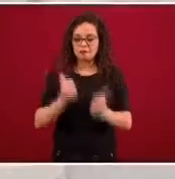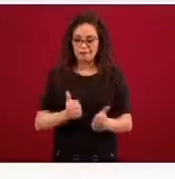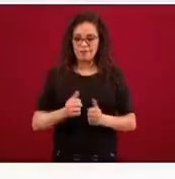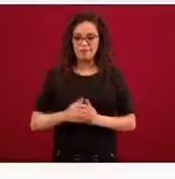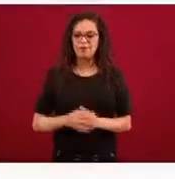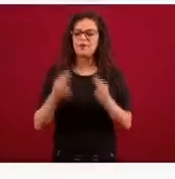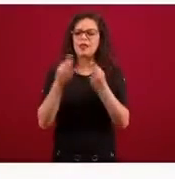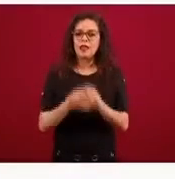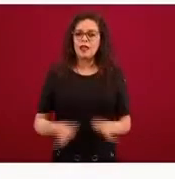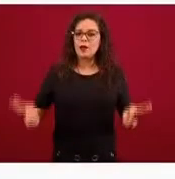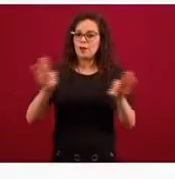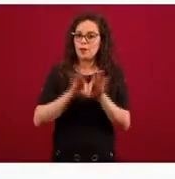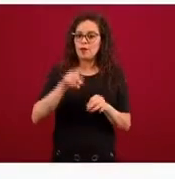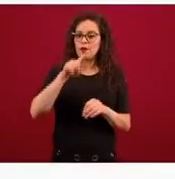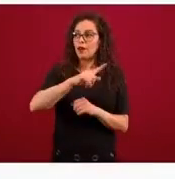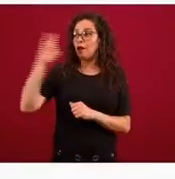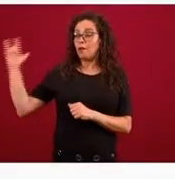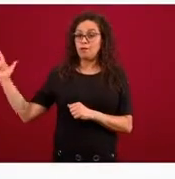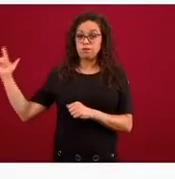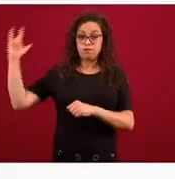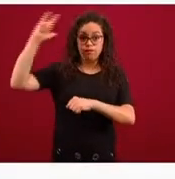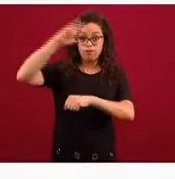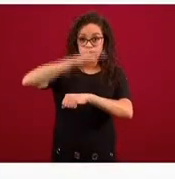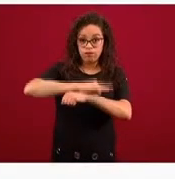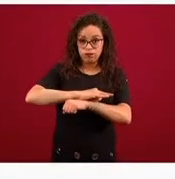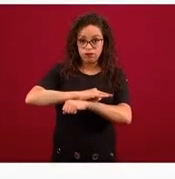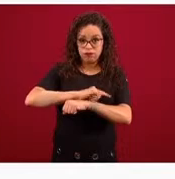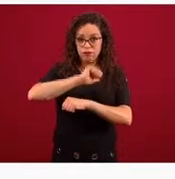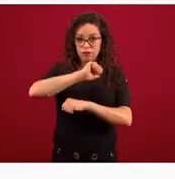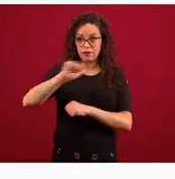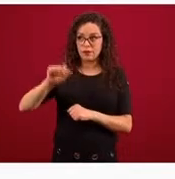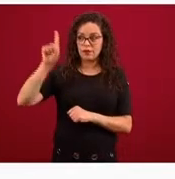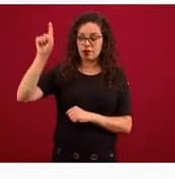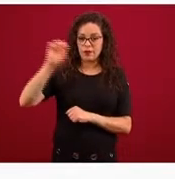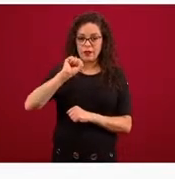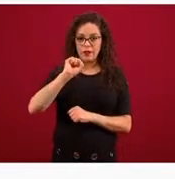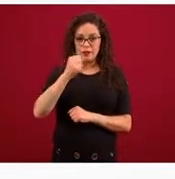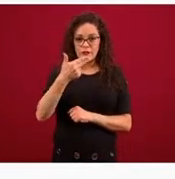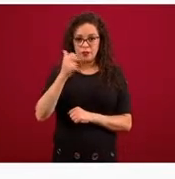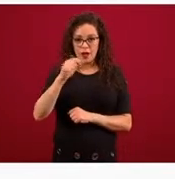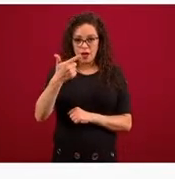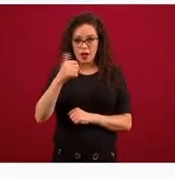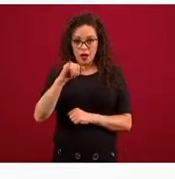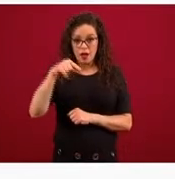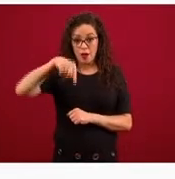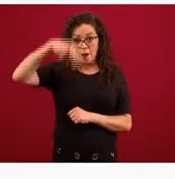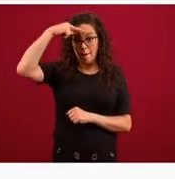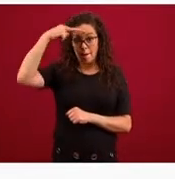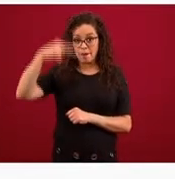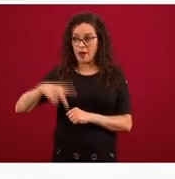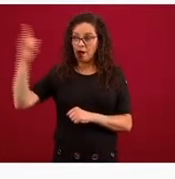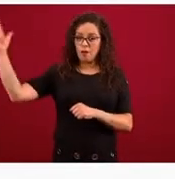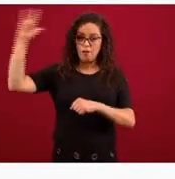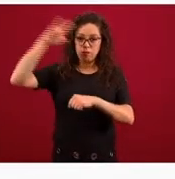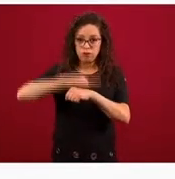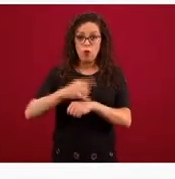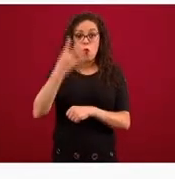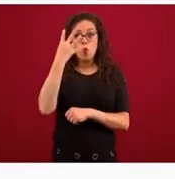these flights that we received on Aeromexico. We received 4 different